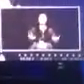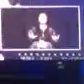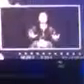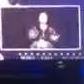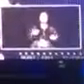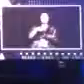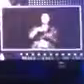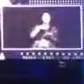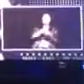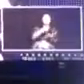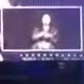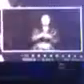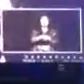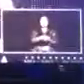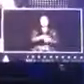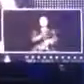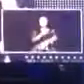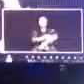for my watch.